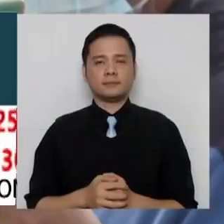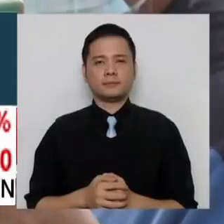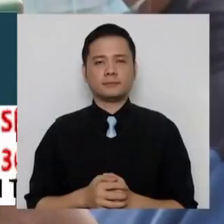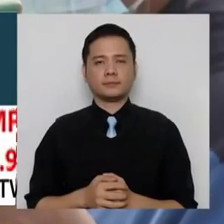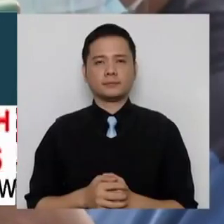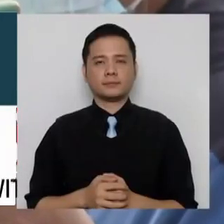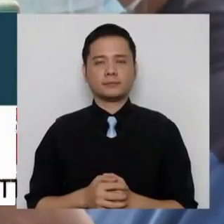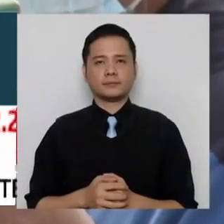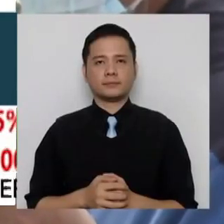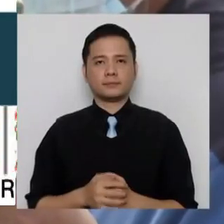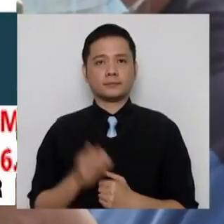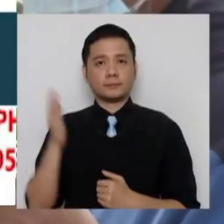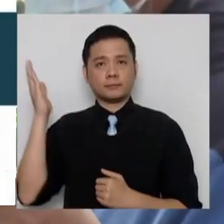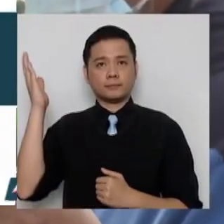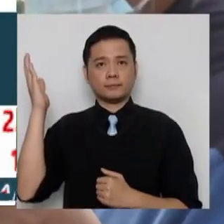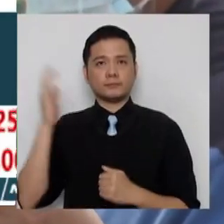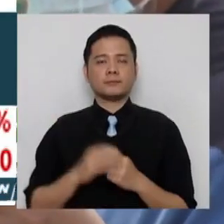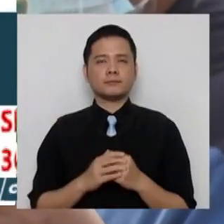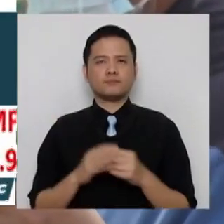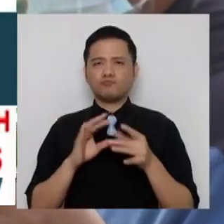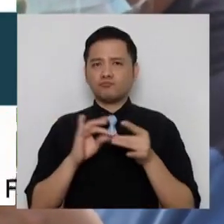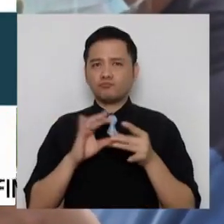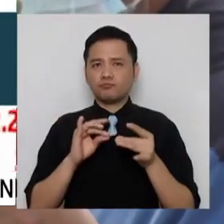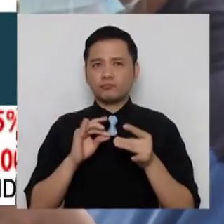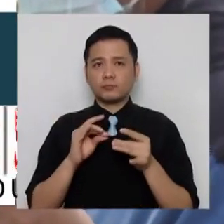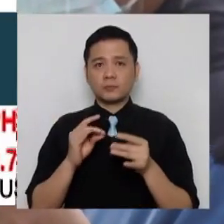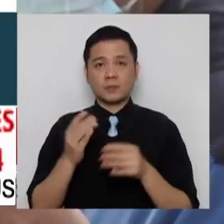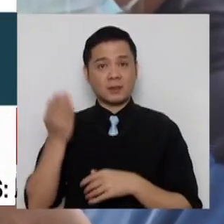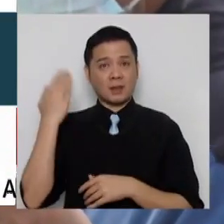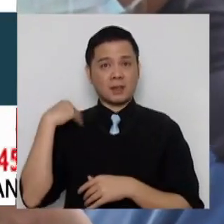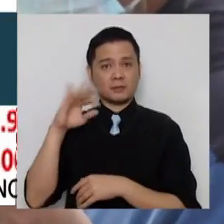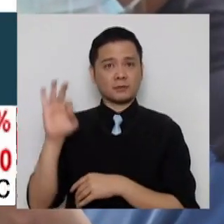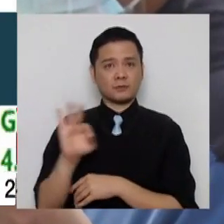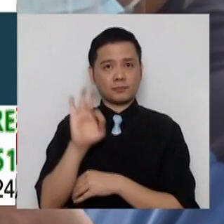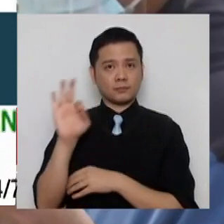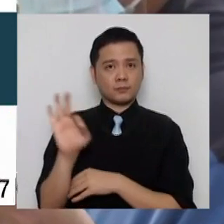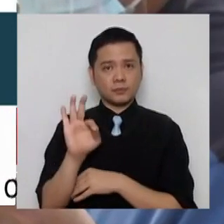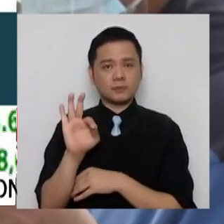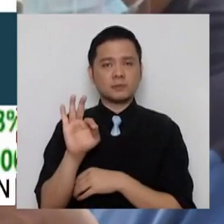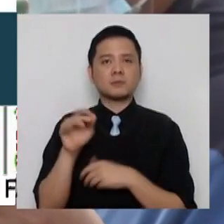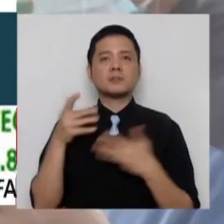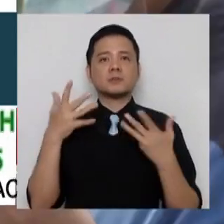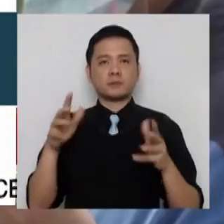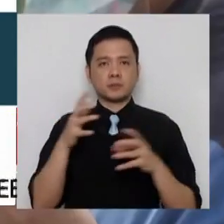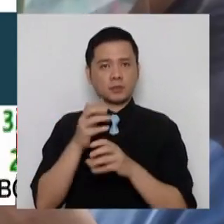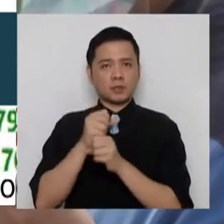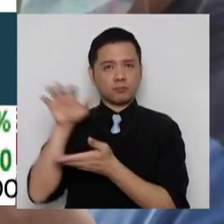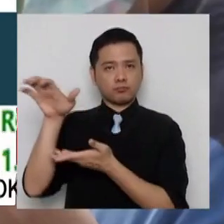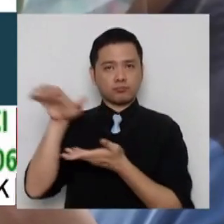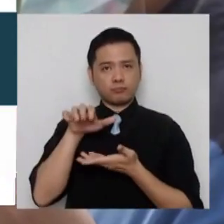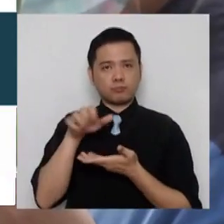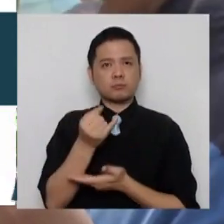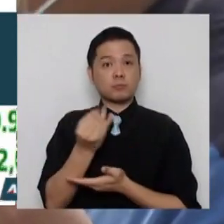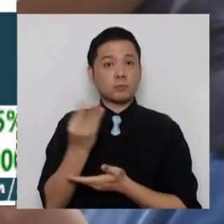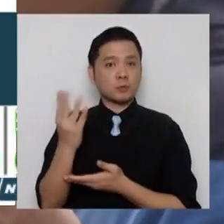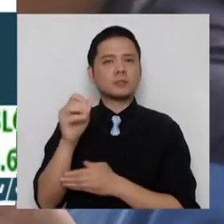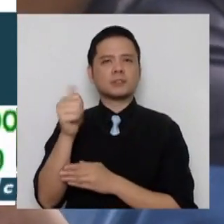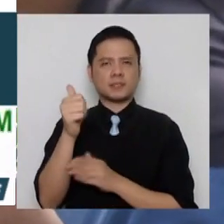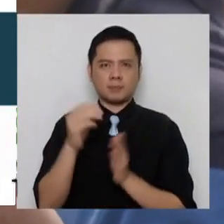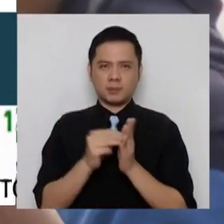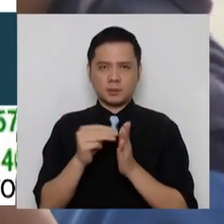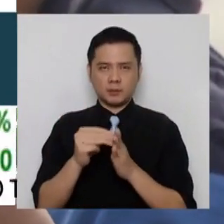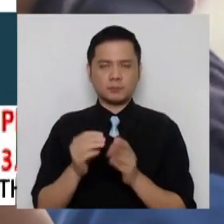Nakita natin on last Friday, nakuha na natin yung 10 million. Sa ngayon, gusto ko rin ibalita